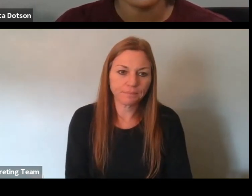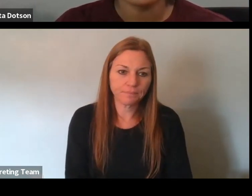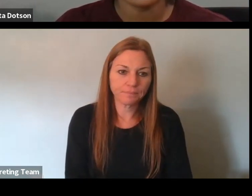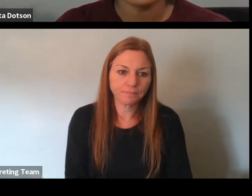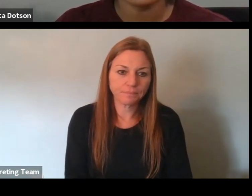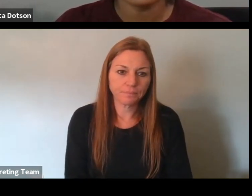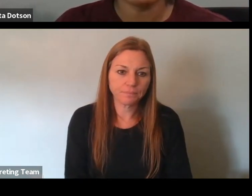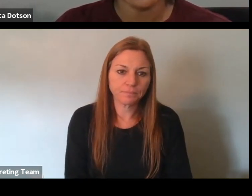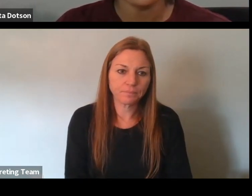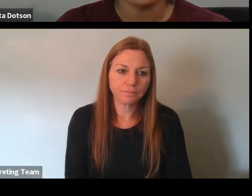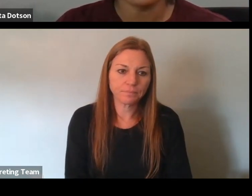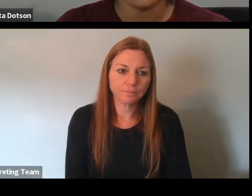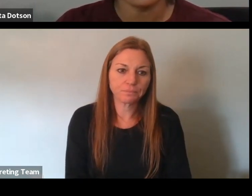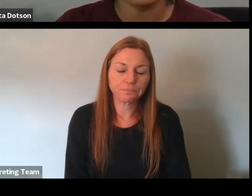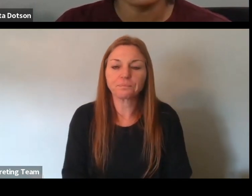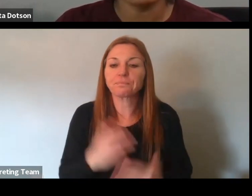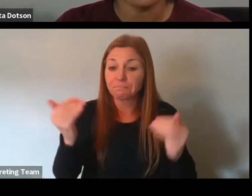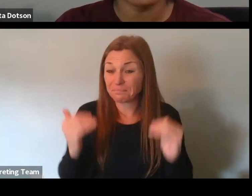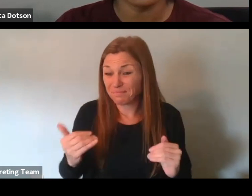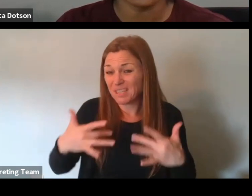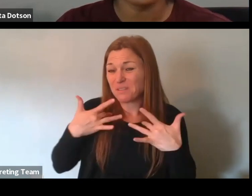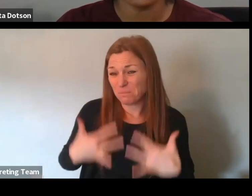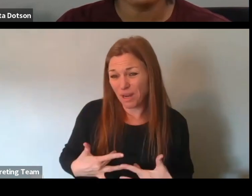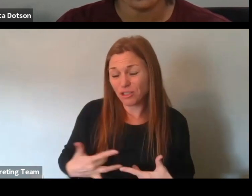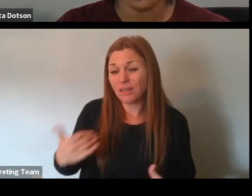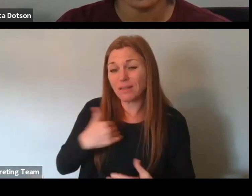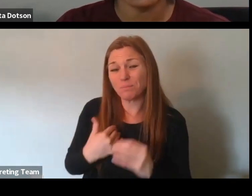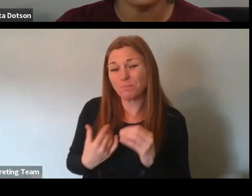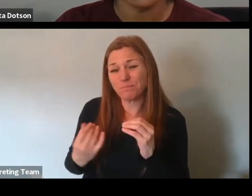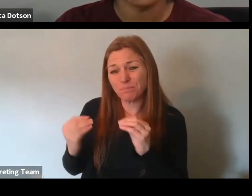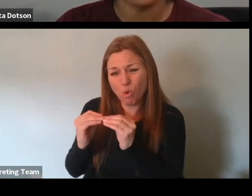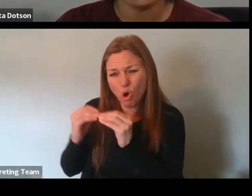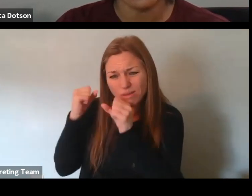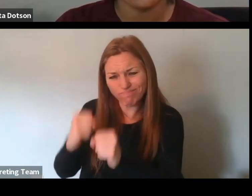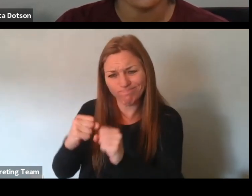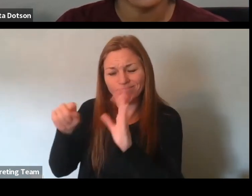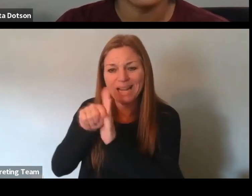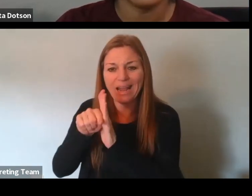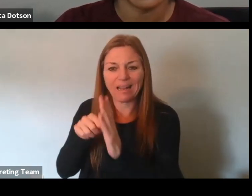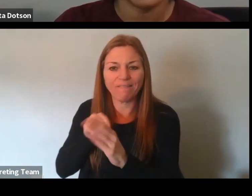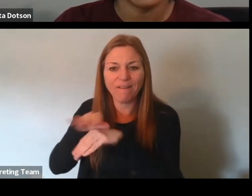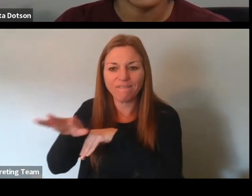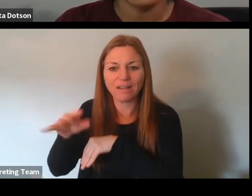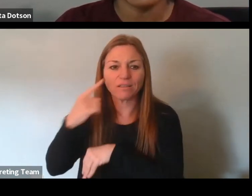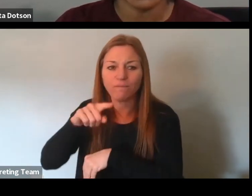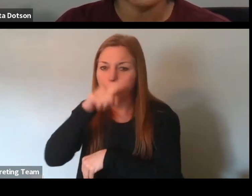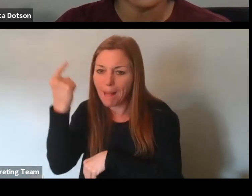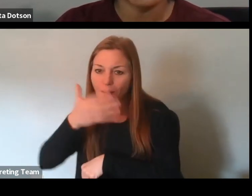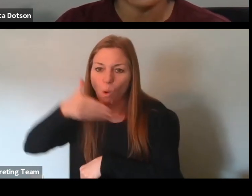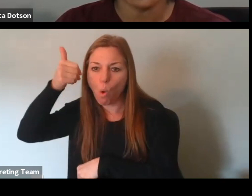older adults, meaning that the effects on, social functioning,